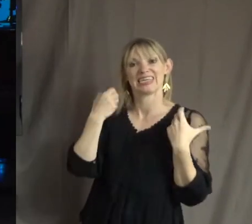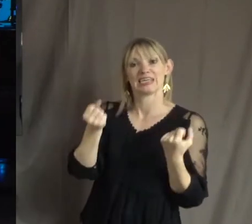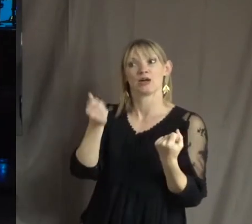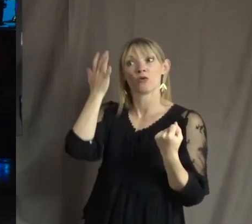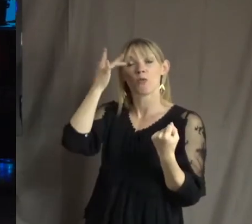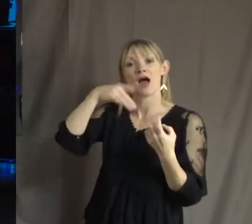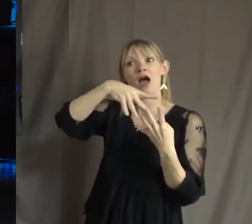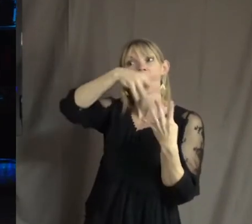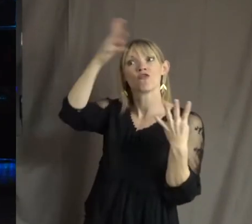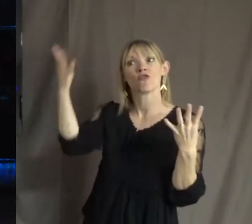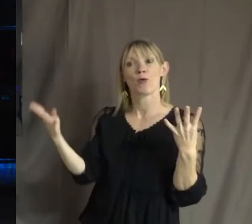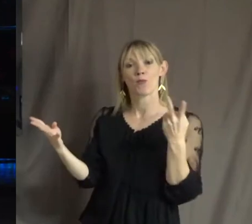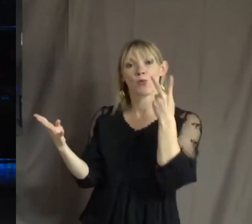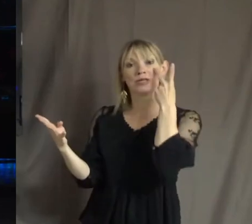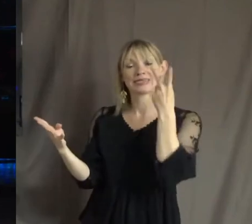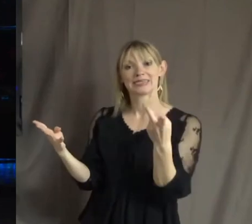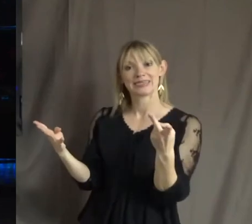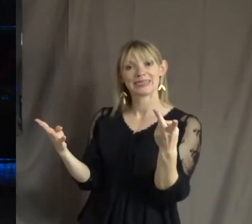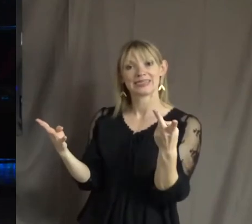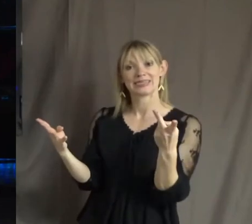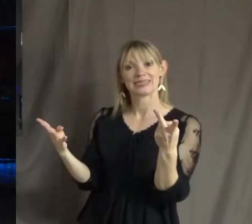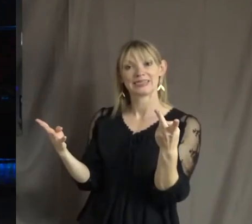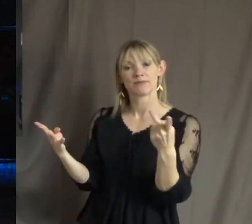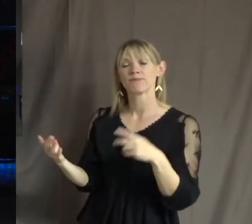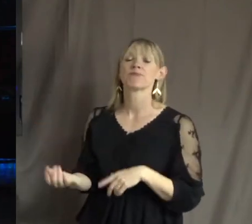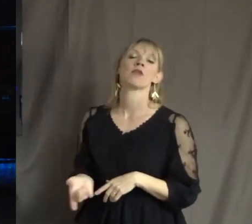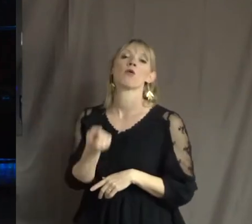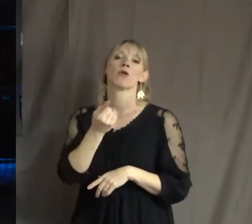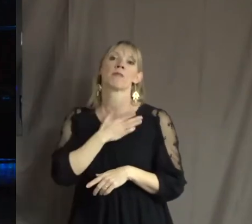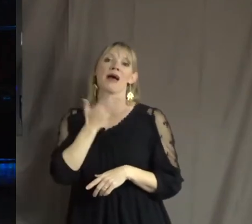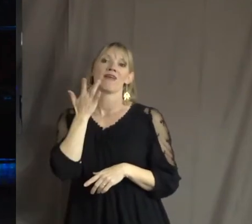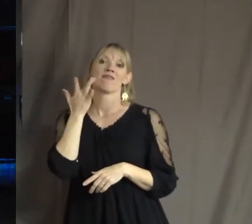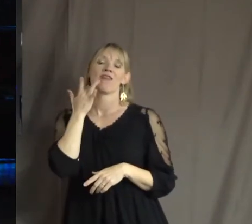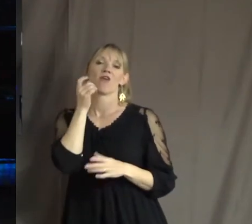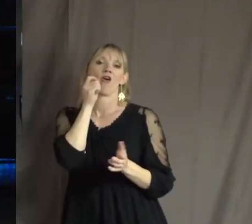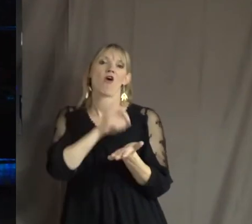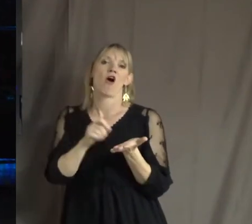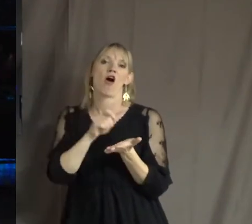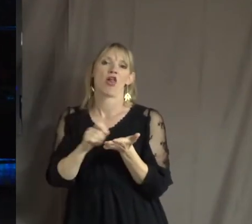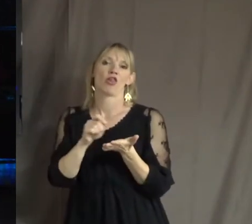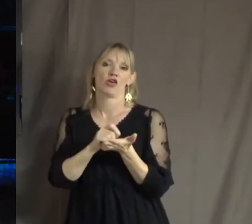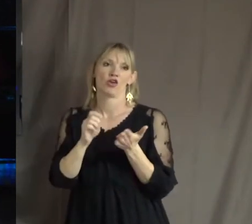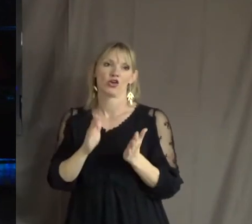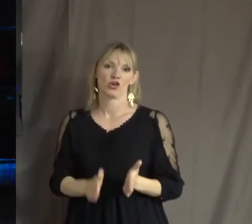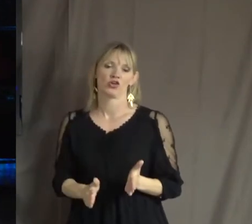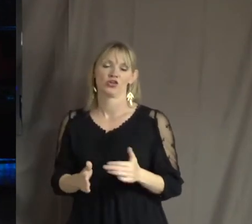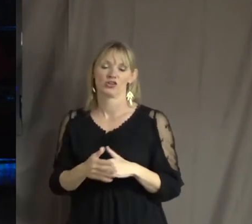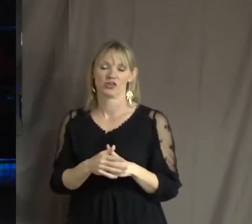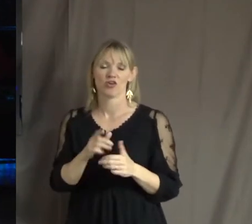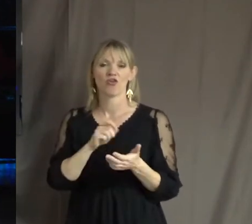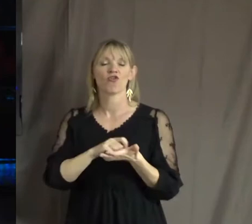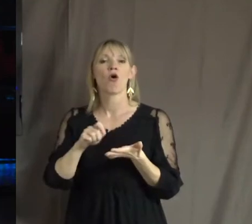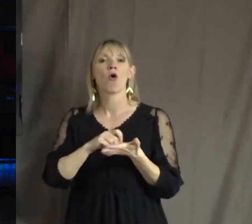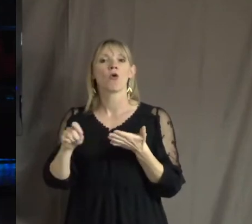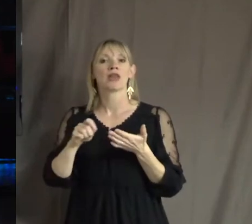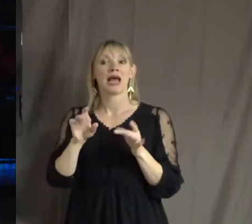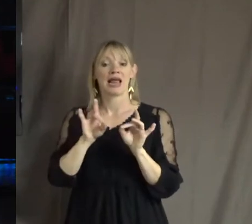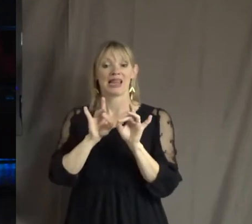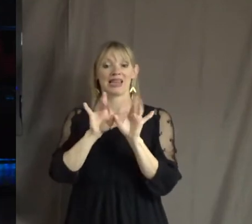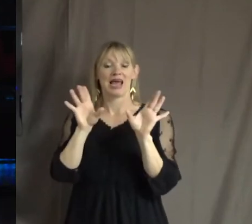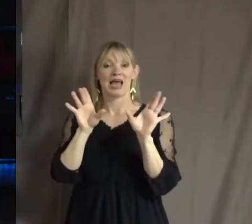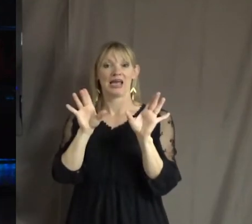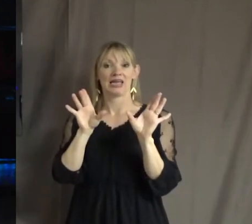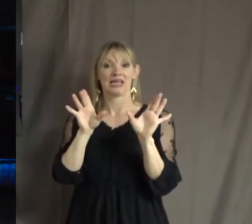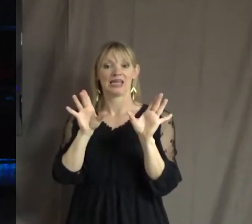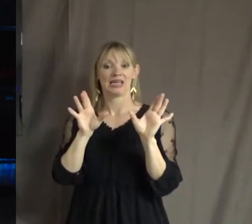rainbow. And one of my favorite authors, Anonymous, wrote this: "Light is known to exist by virtue